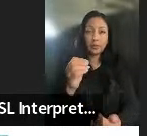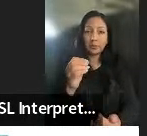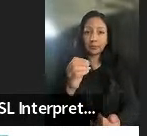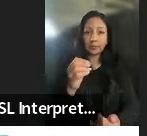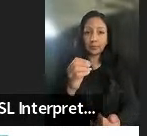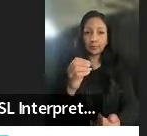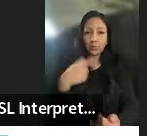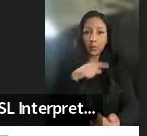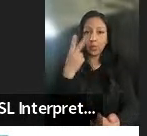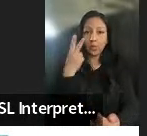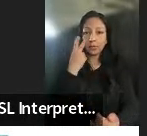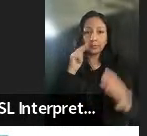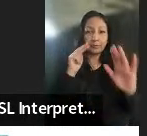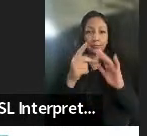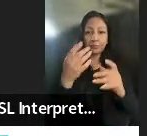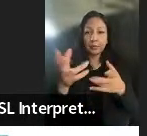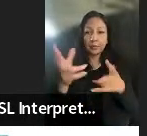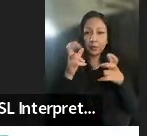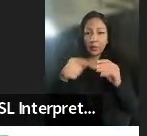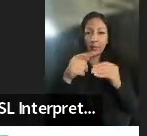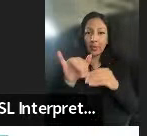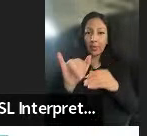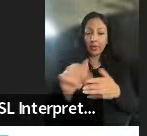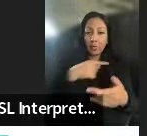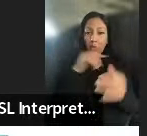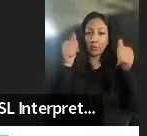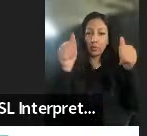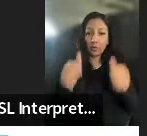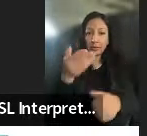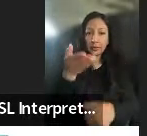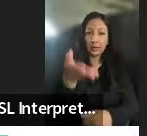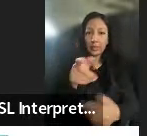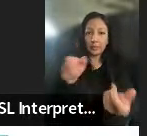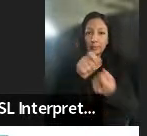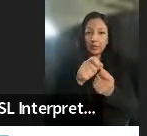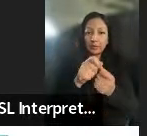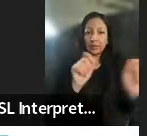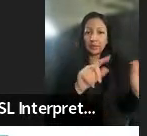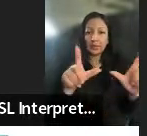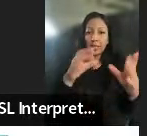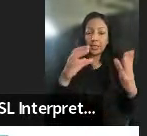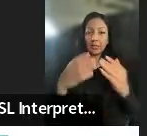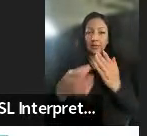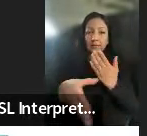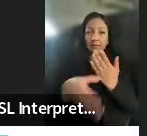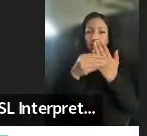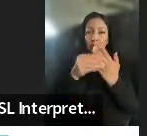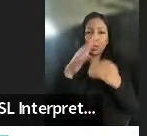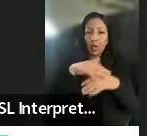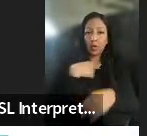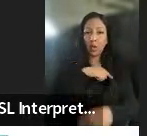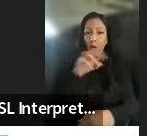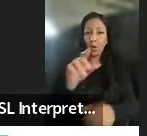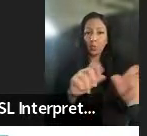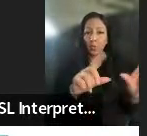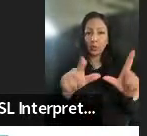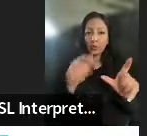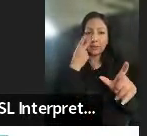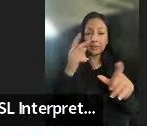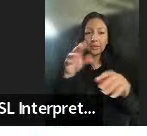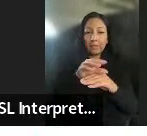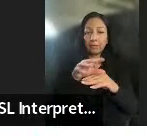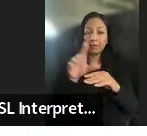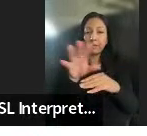We're looking forward to hearing from you. We will be posting this exact slide deck on our website. You can also watch the video recording of